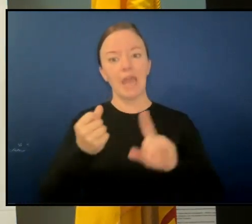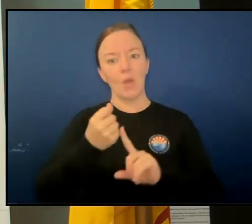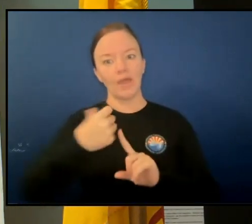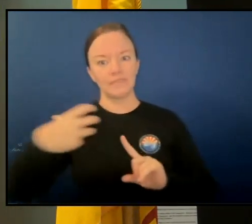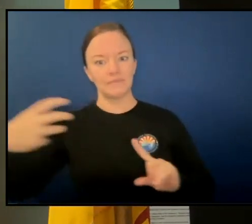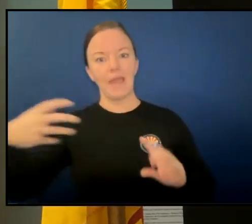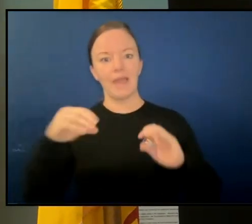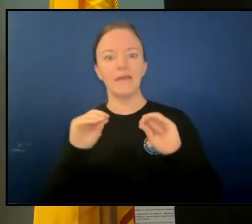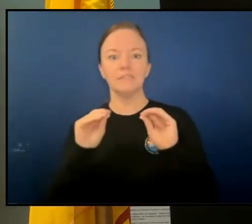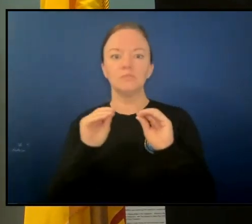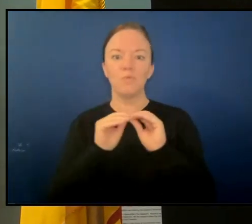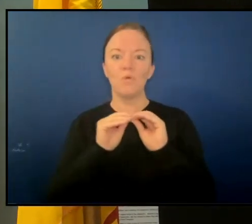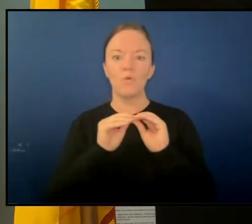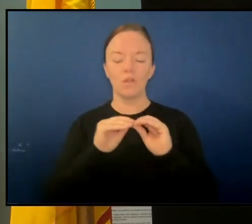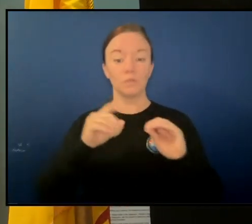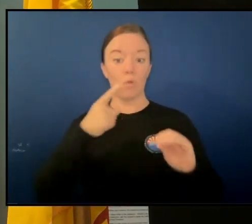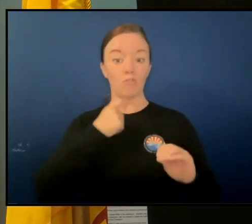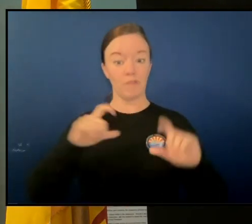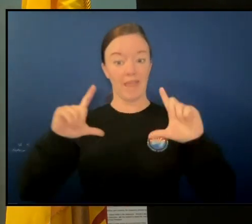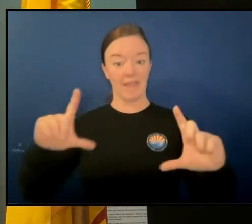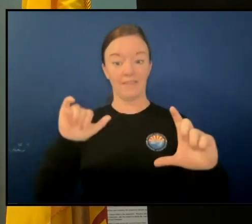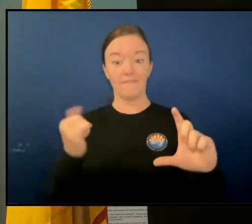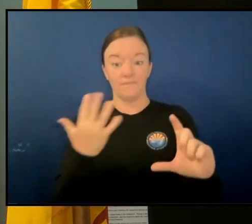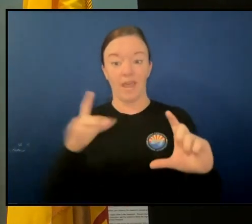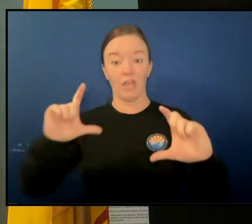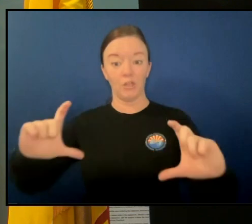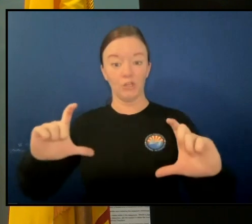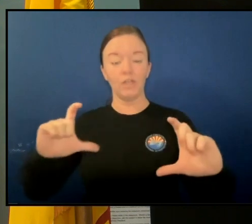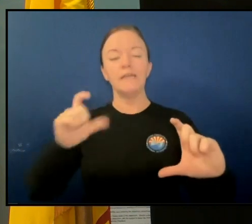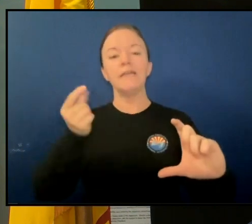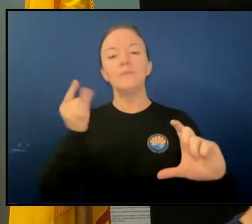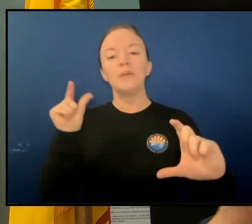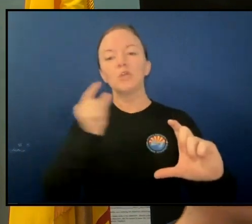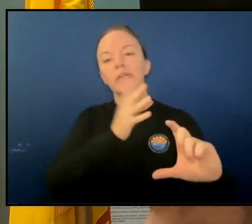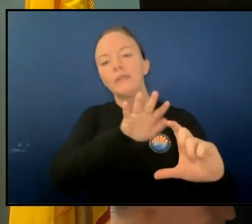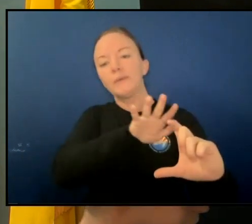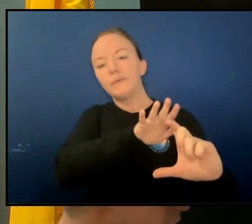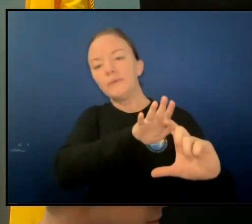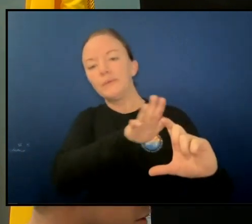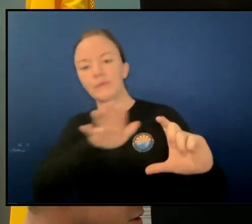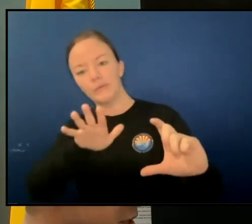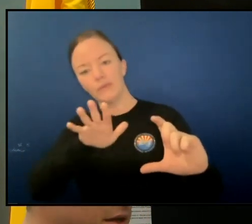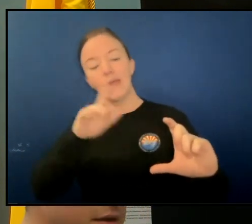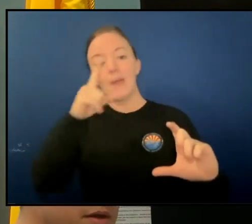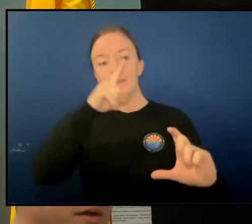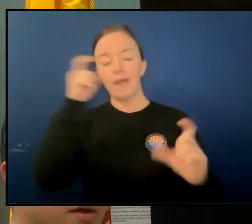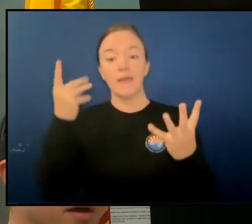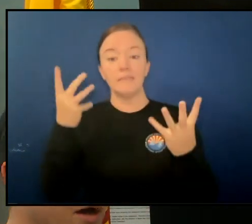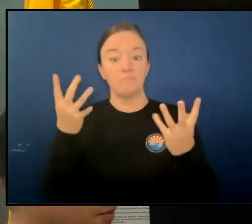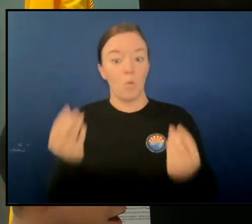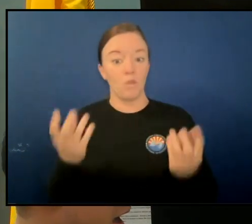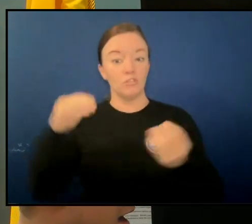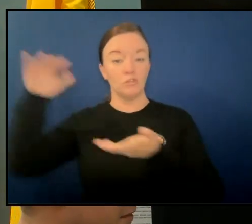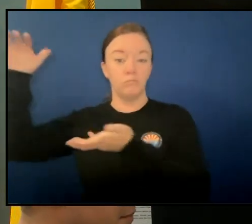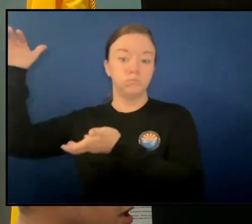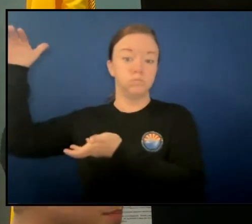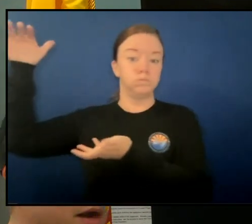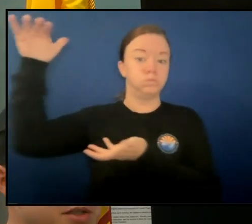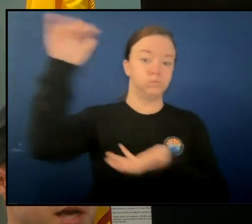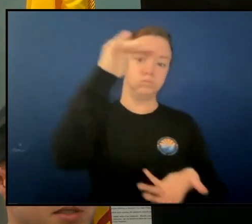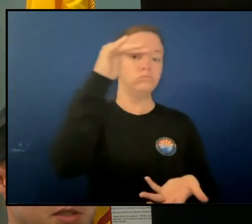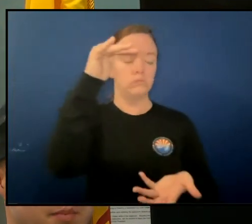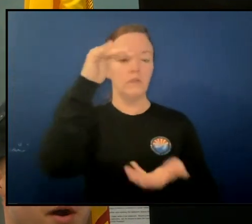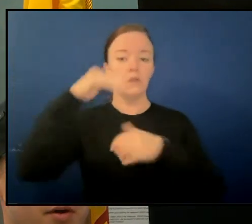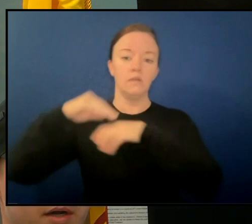over our red circled area where our fire is. And that's because that moisture is fully pushed in. We're going to have much